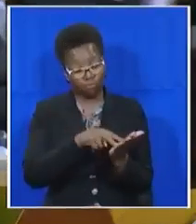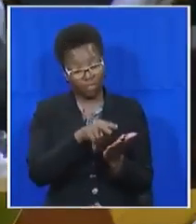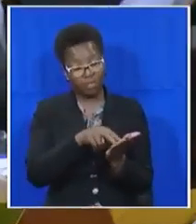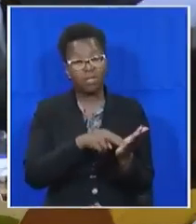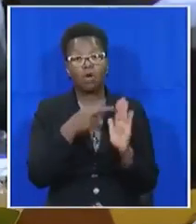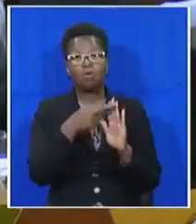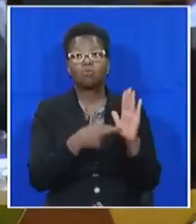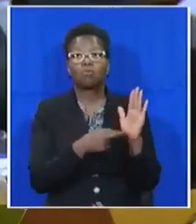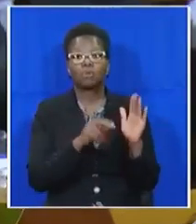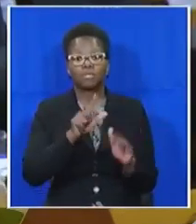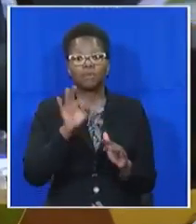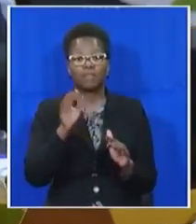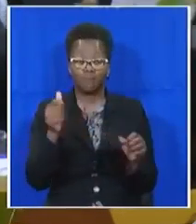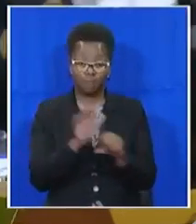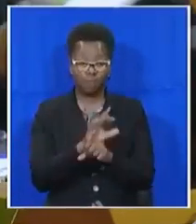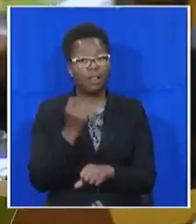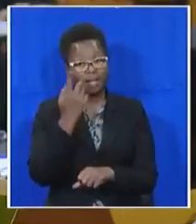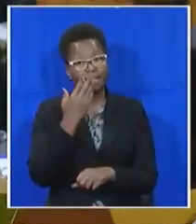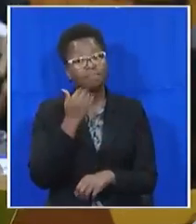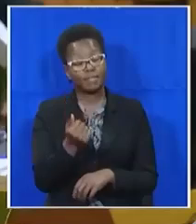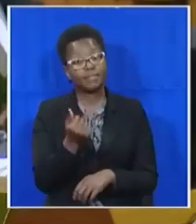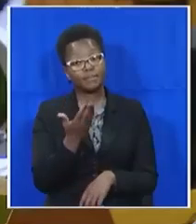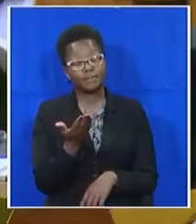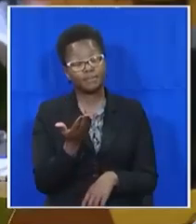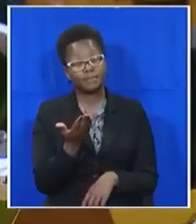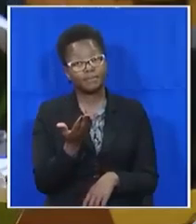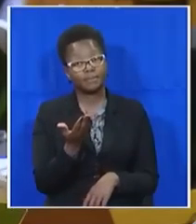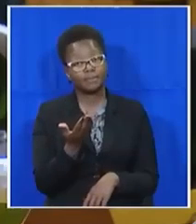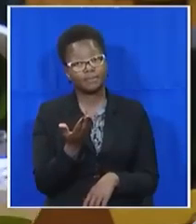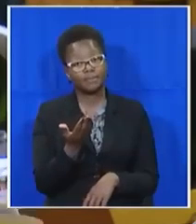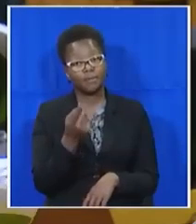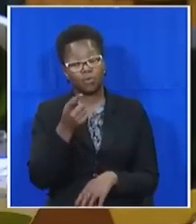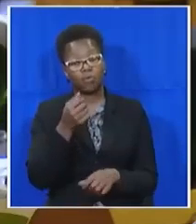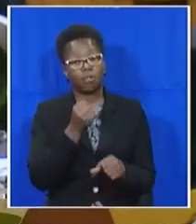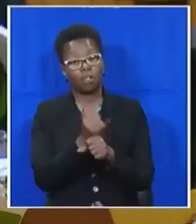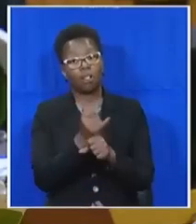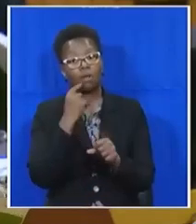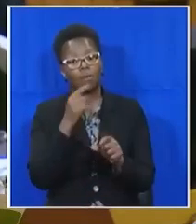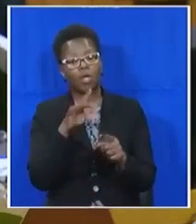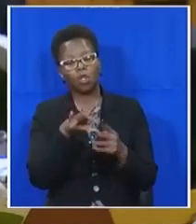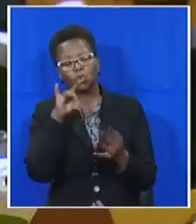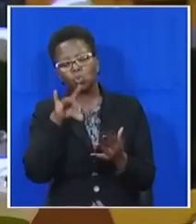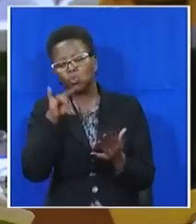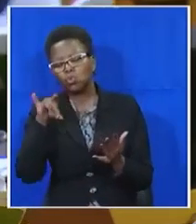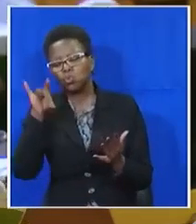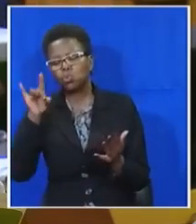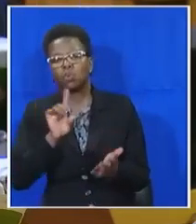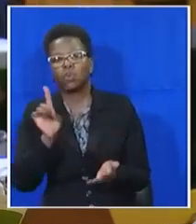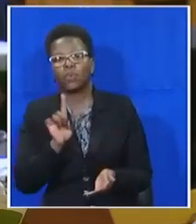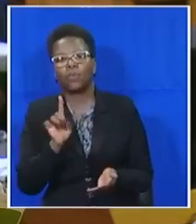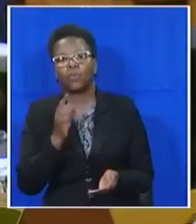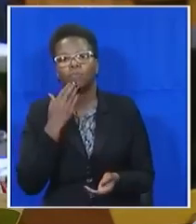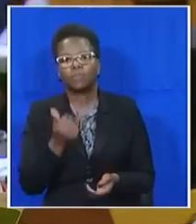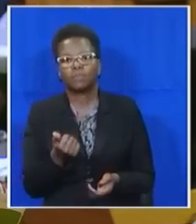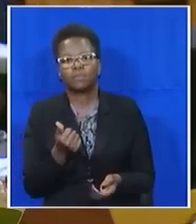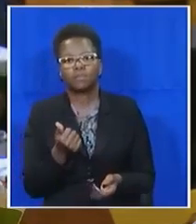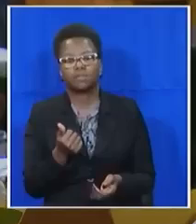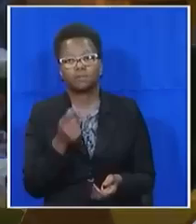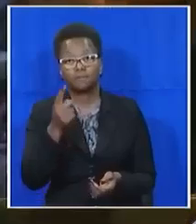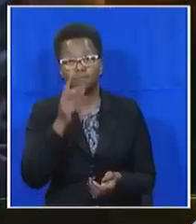73 and understand the process properly? Honorable member. Instead of shortcutting this issue in the manner Honorable which you have member. done now. can